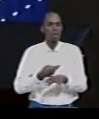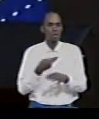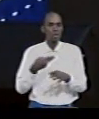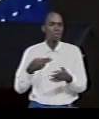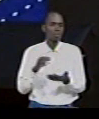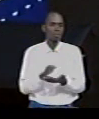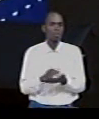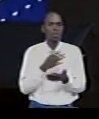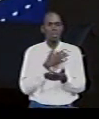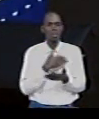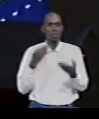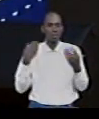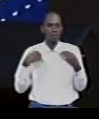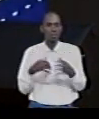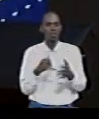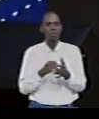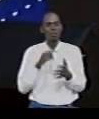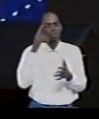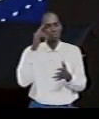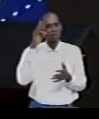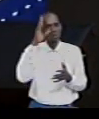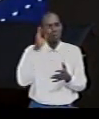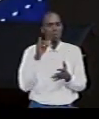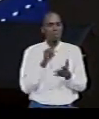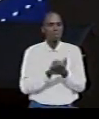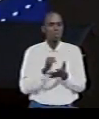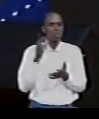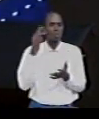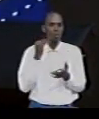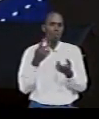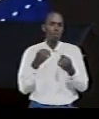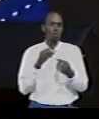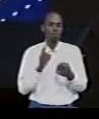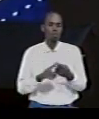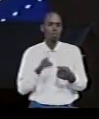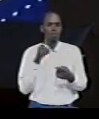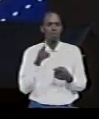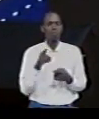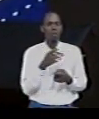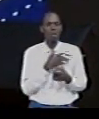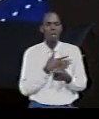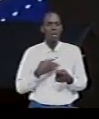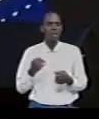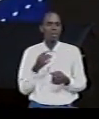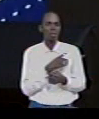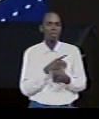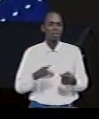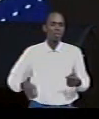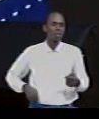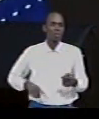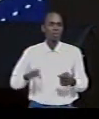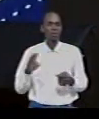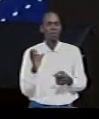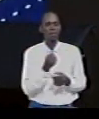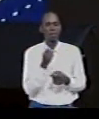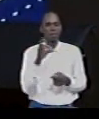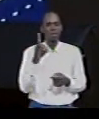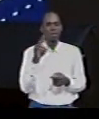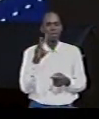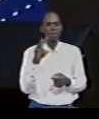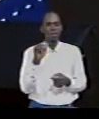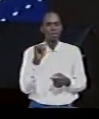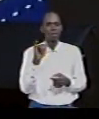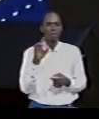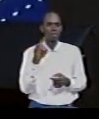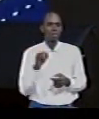verse 5, and David's anger was greatly kindled against the man,